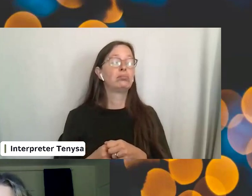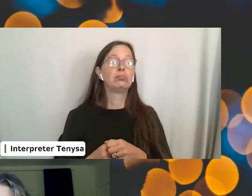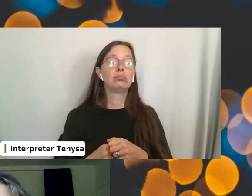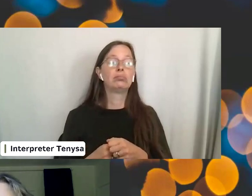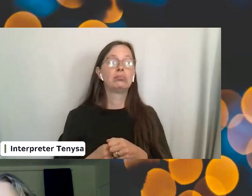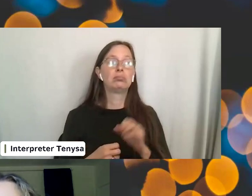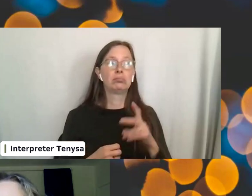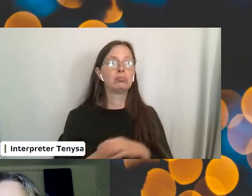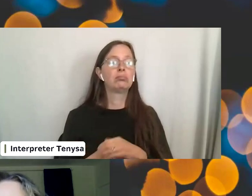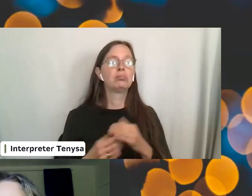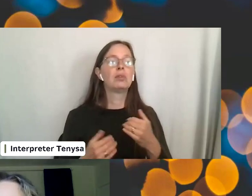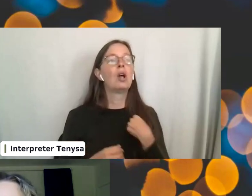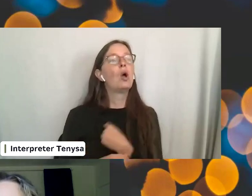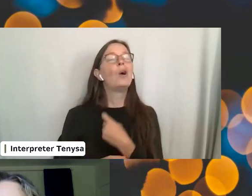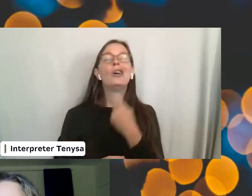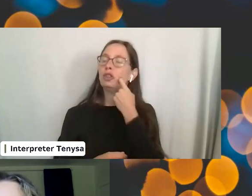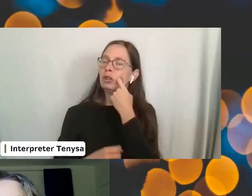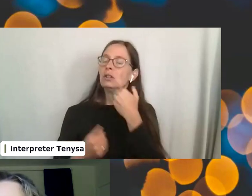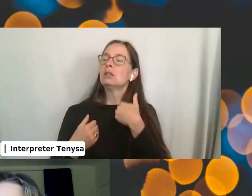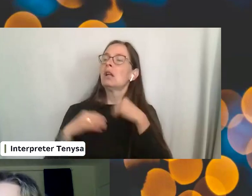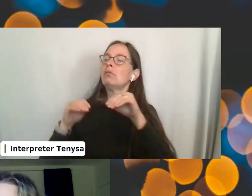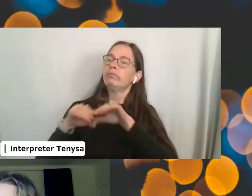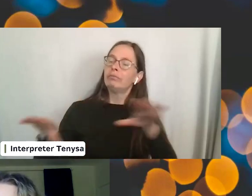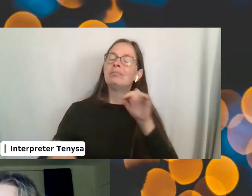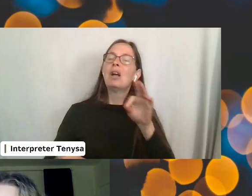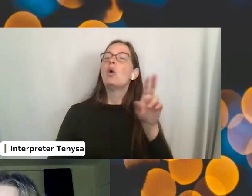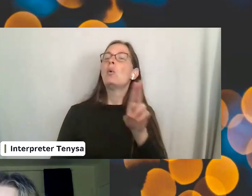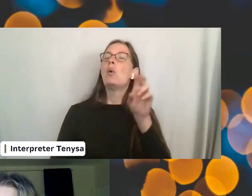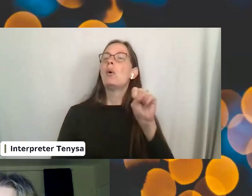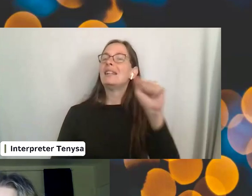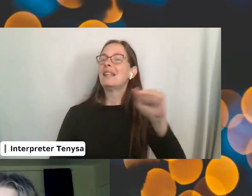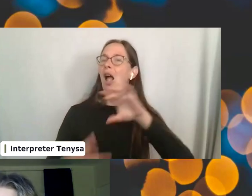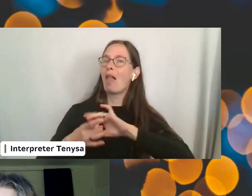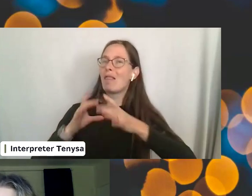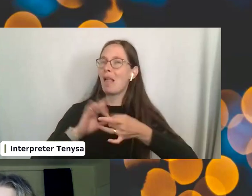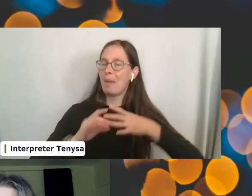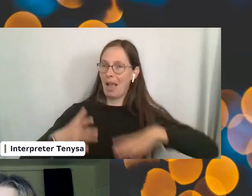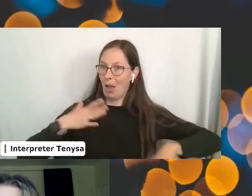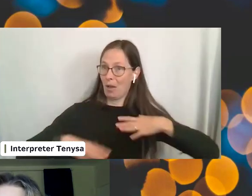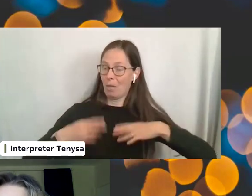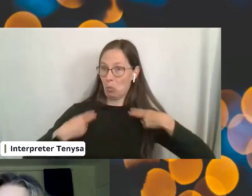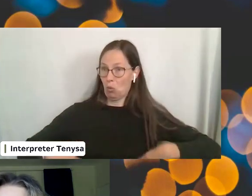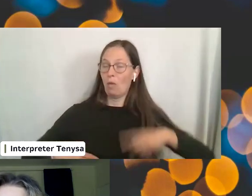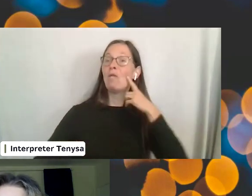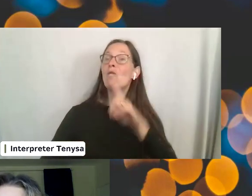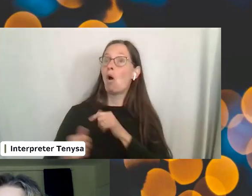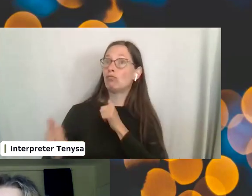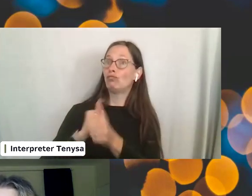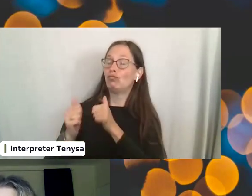All right. We just had the release of the USA Olympic outfits, especially for track and field. Would you wear it?